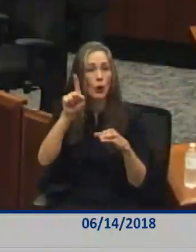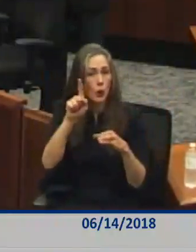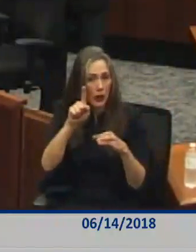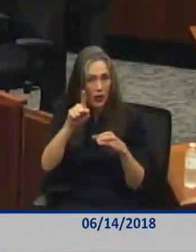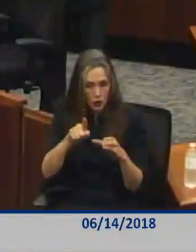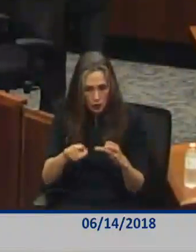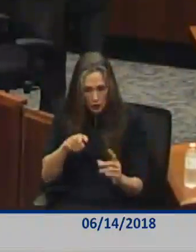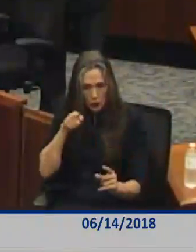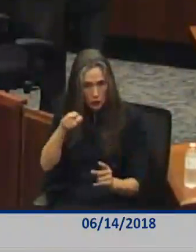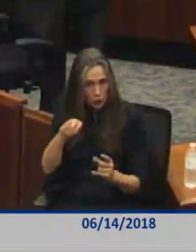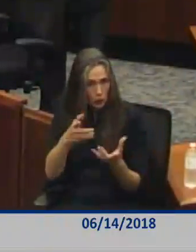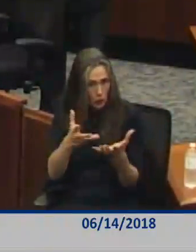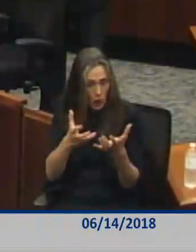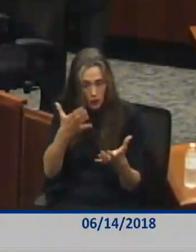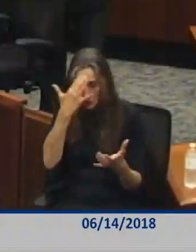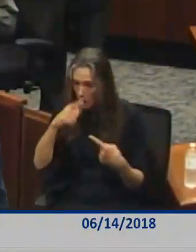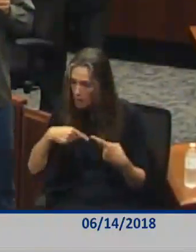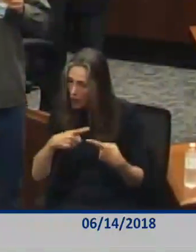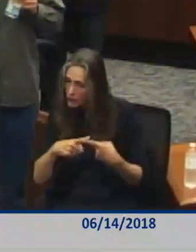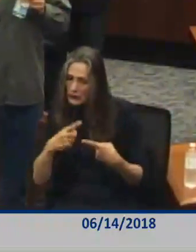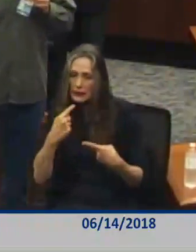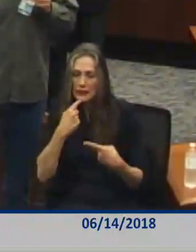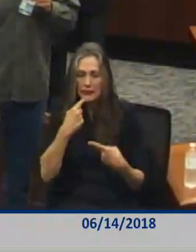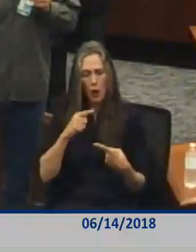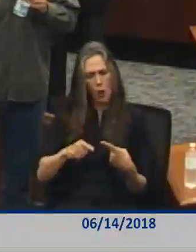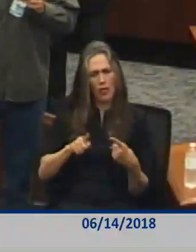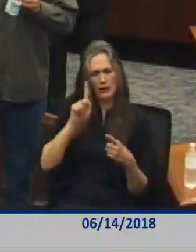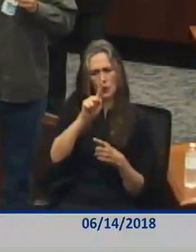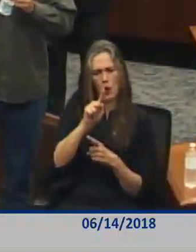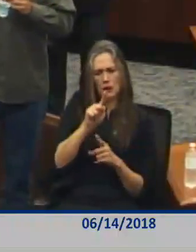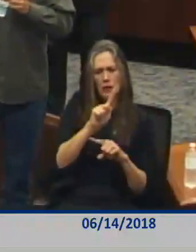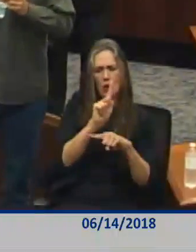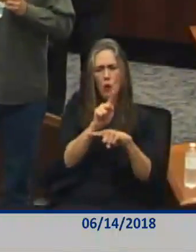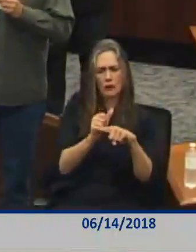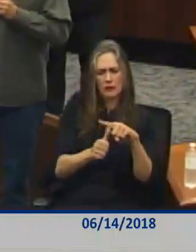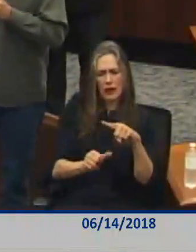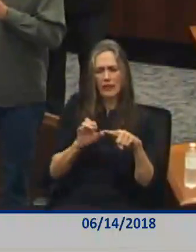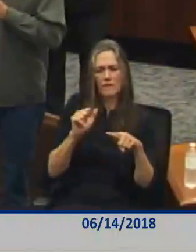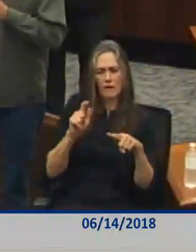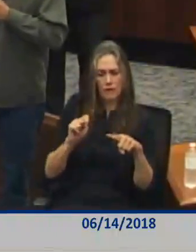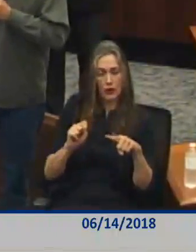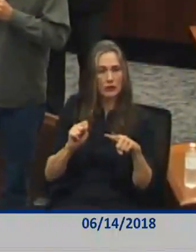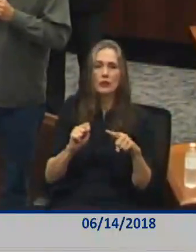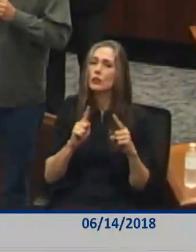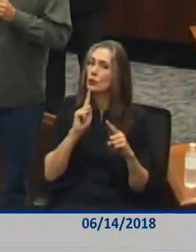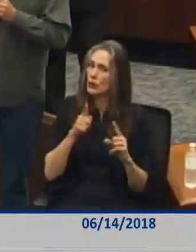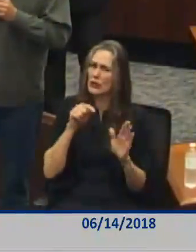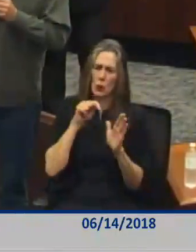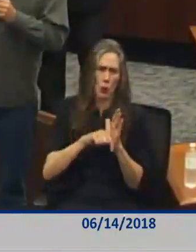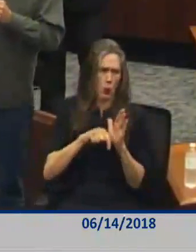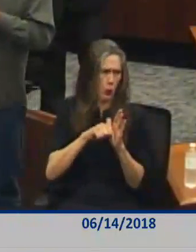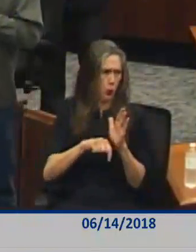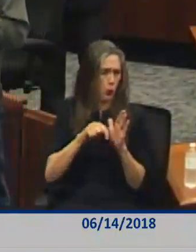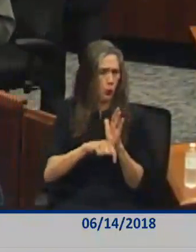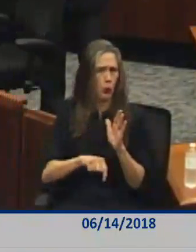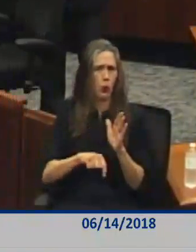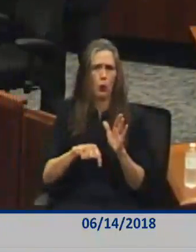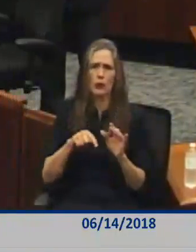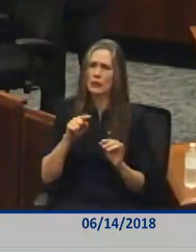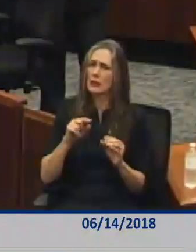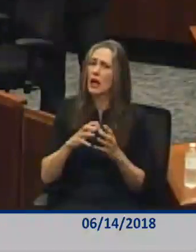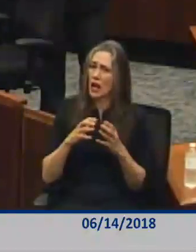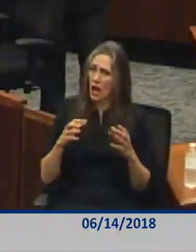their one-on-one meeting with their P&D case manager, flood control is a part of those meetings,